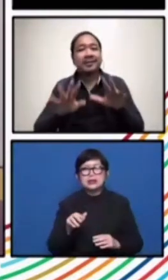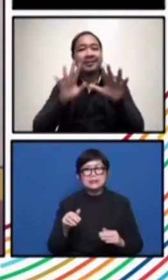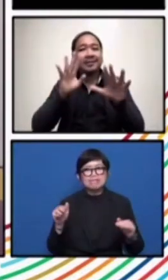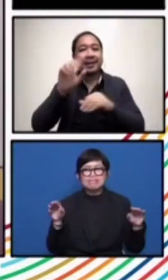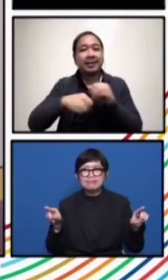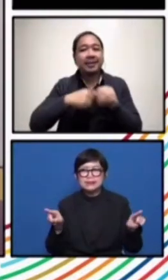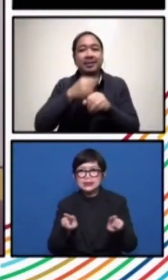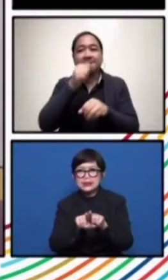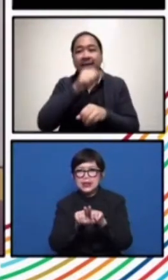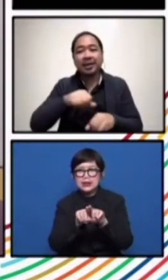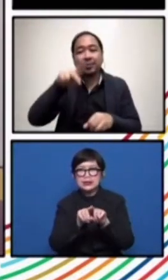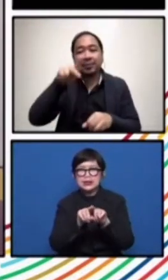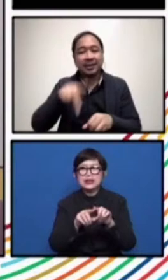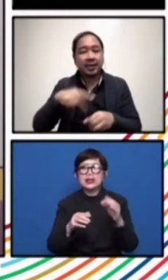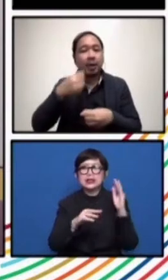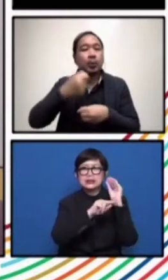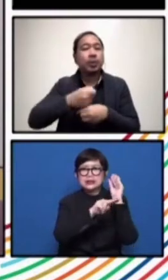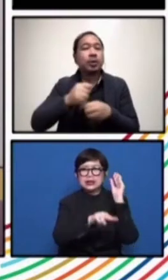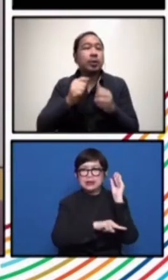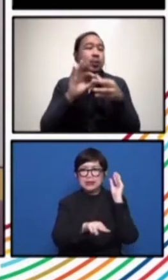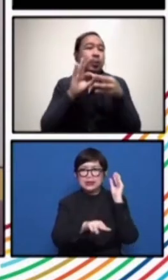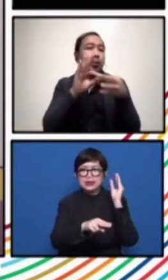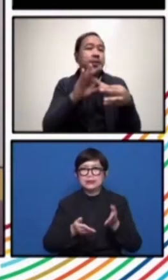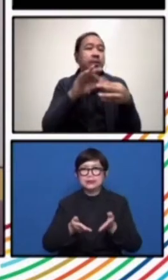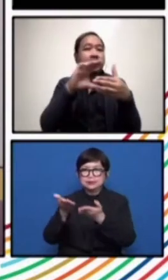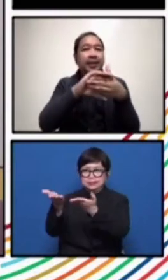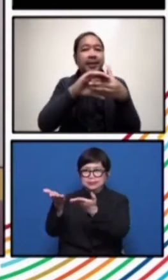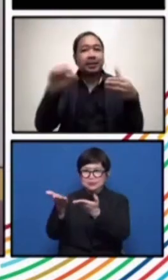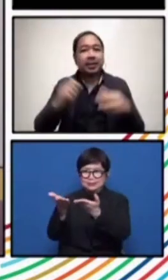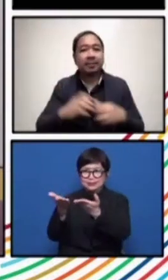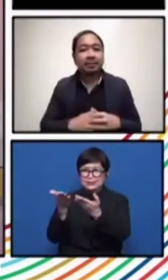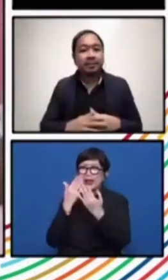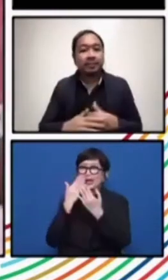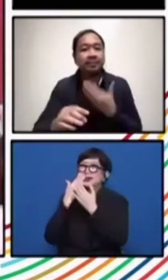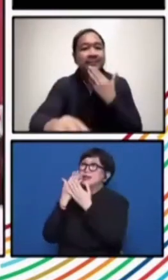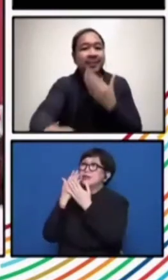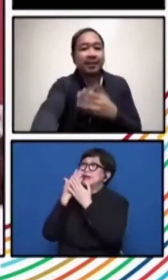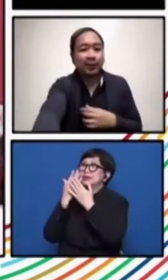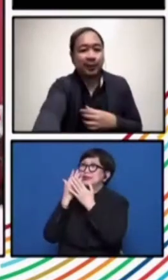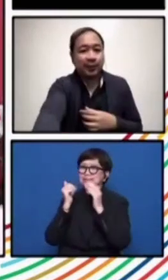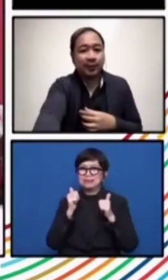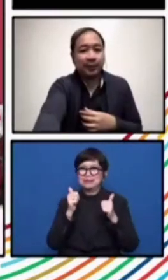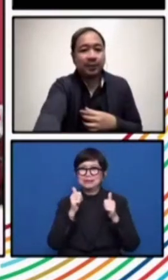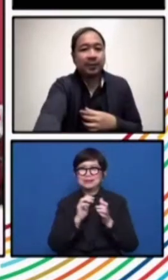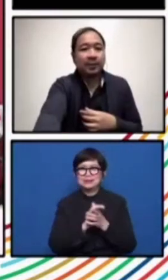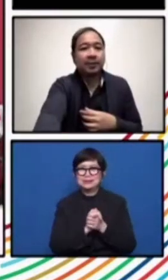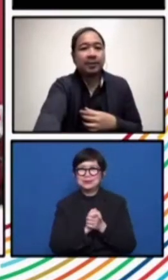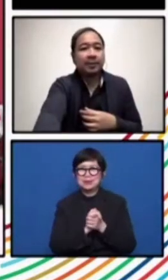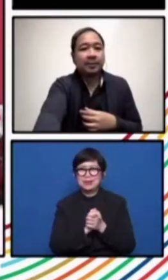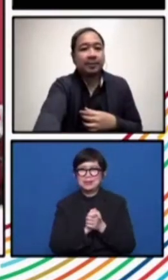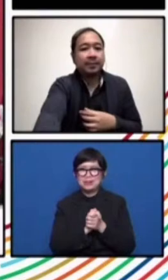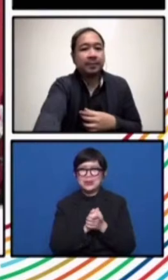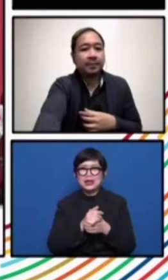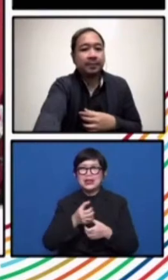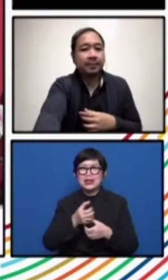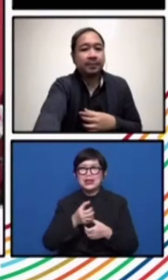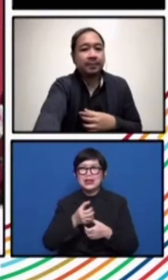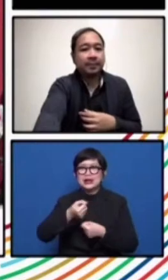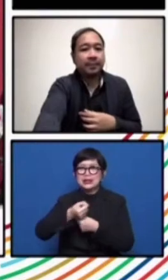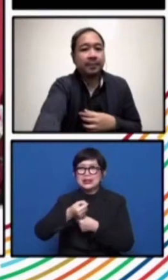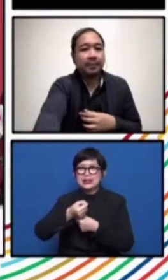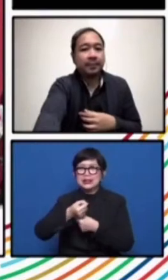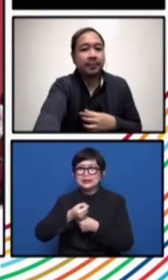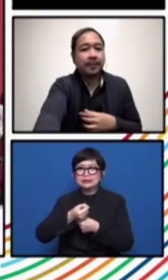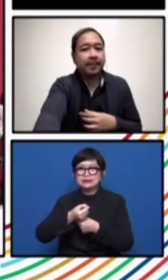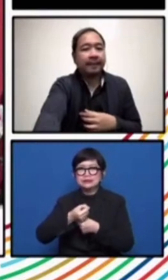unscap thank you very much thank you very much the floor is now for the delegate from UNICEF the program